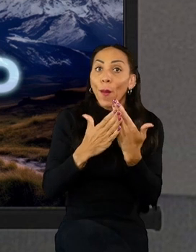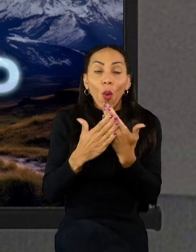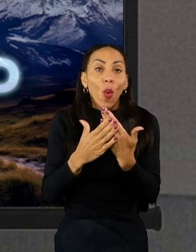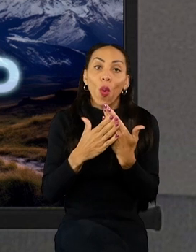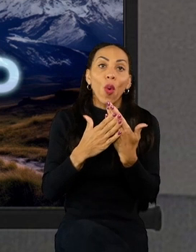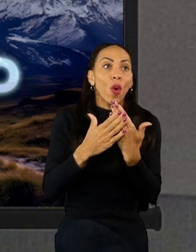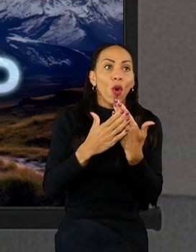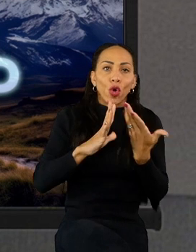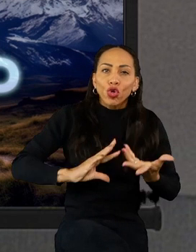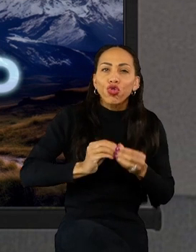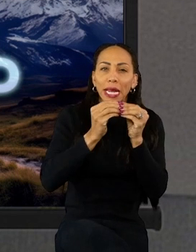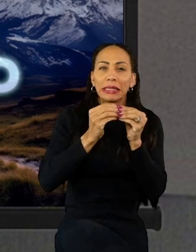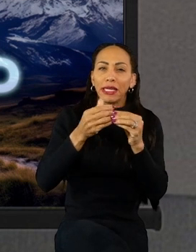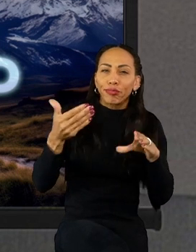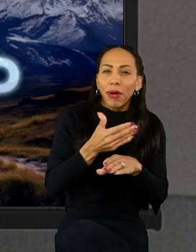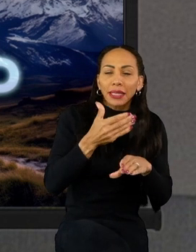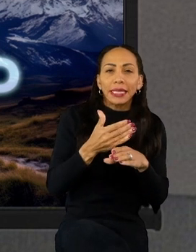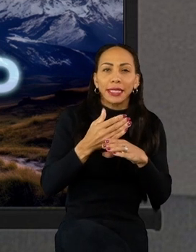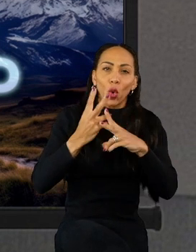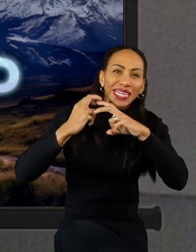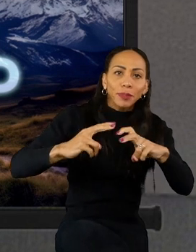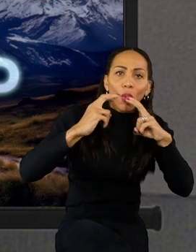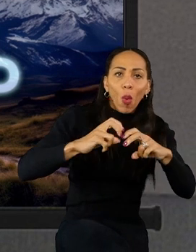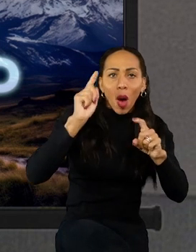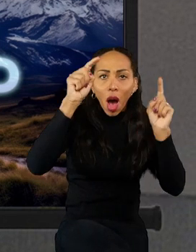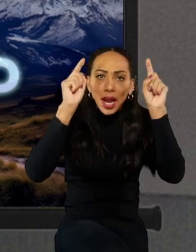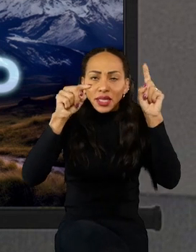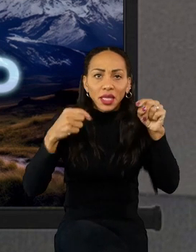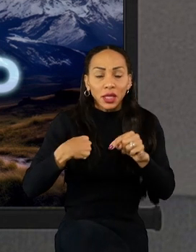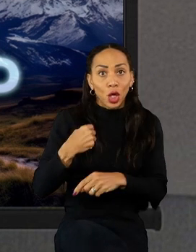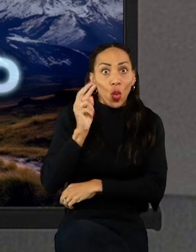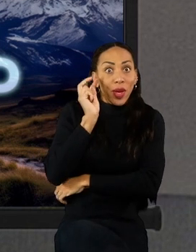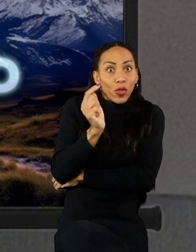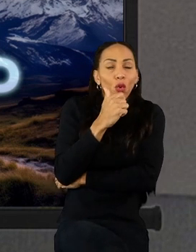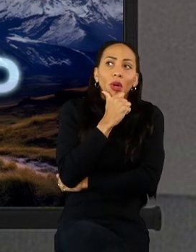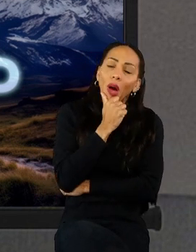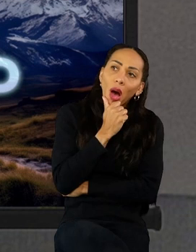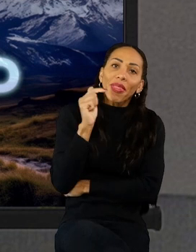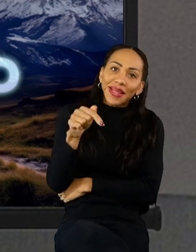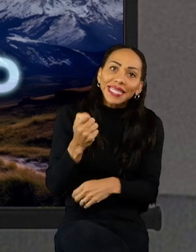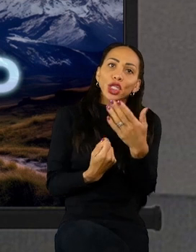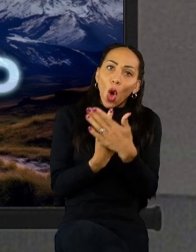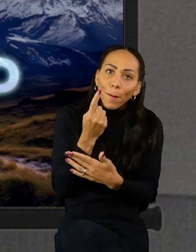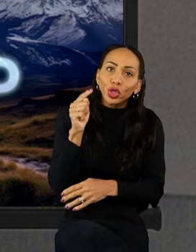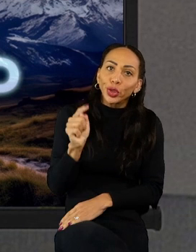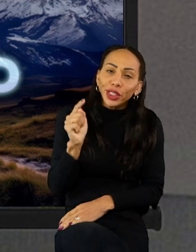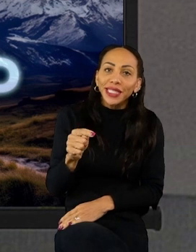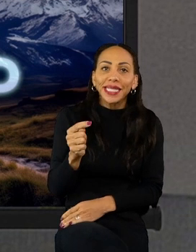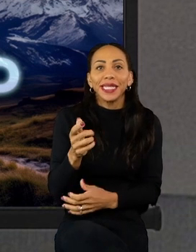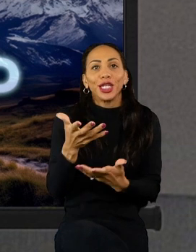creative practice or exploring ideas. And so we saw the Unwrap project as an opportunity